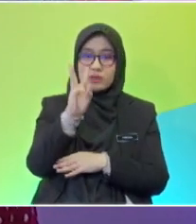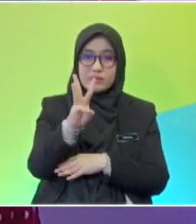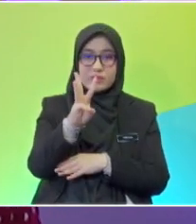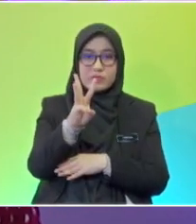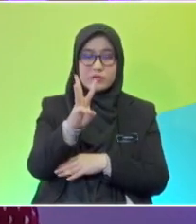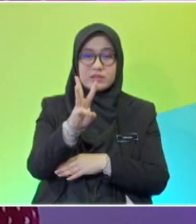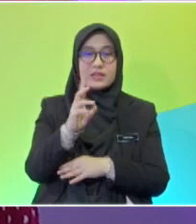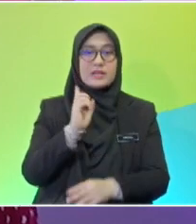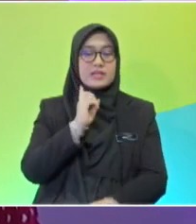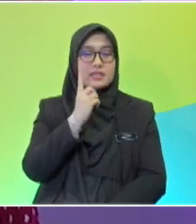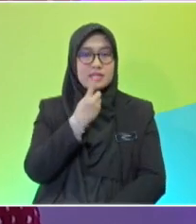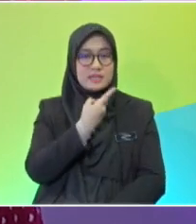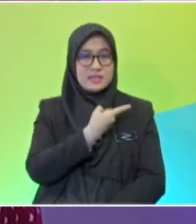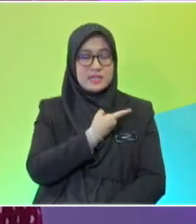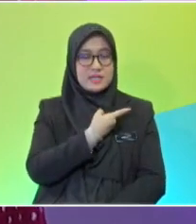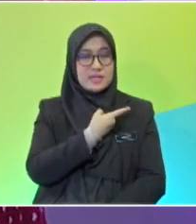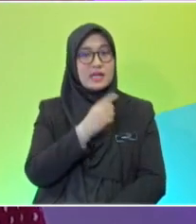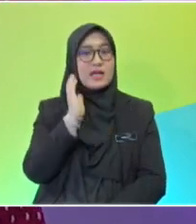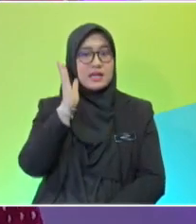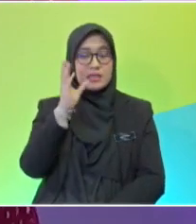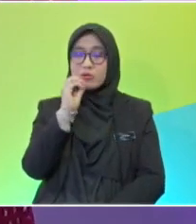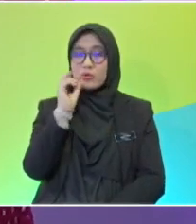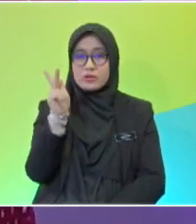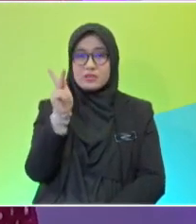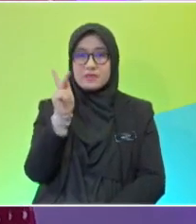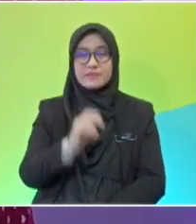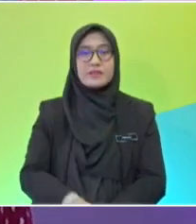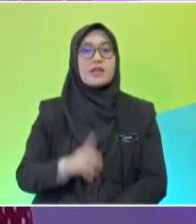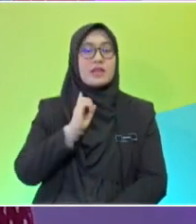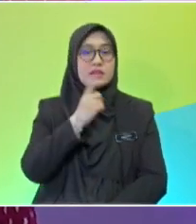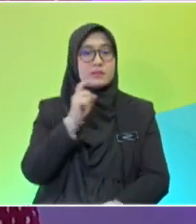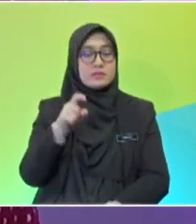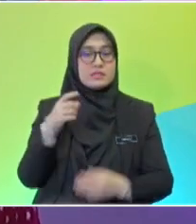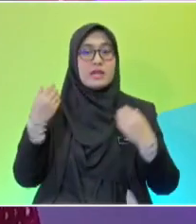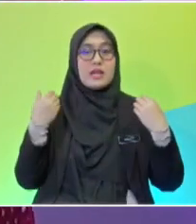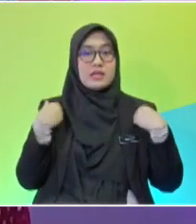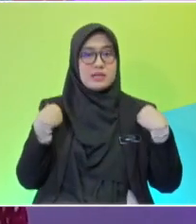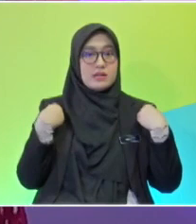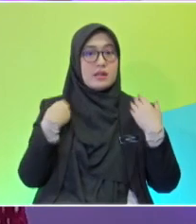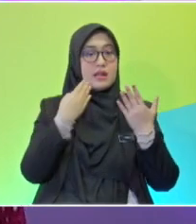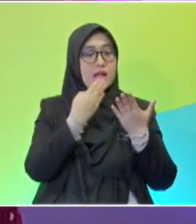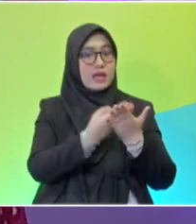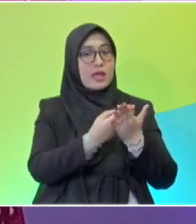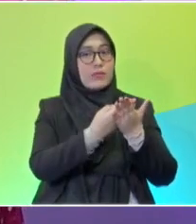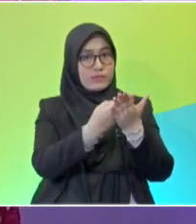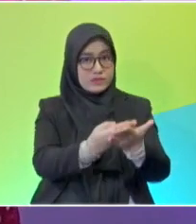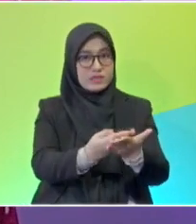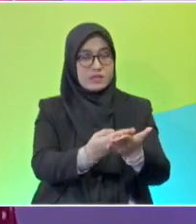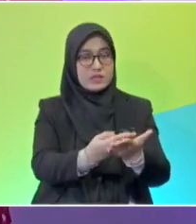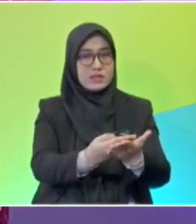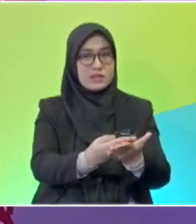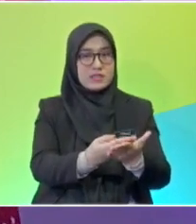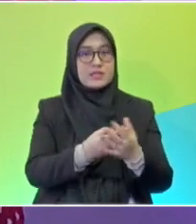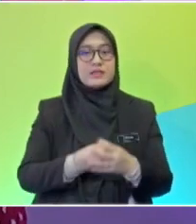fine. All right. Of course, you need to have evidence whenever you are assessing your pupils, and they can come in